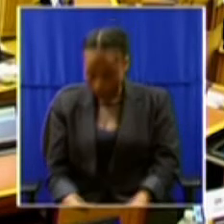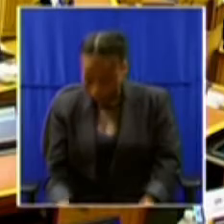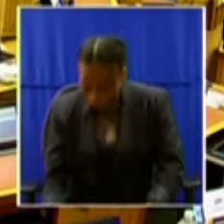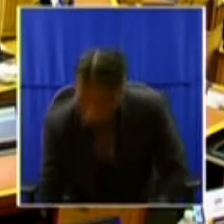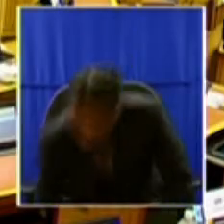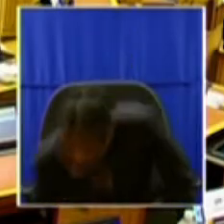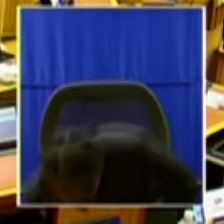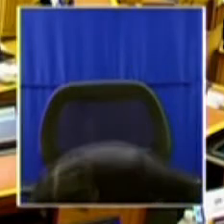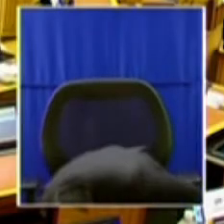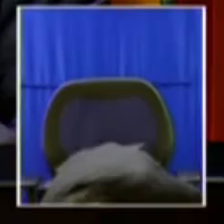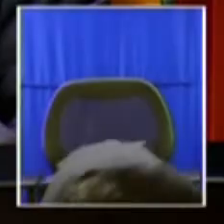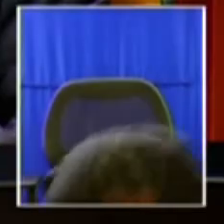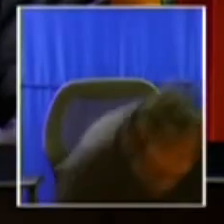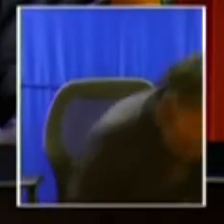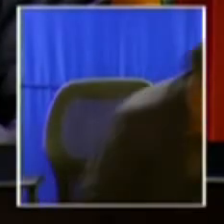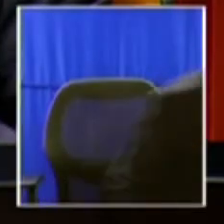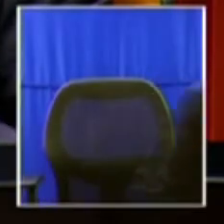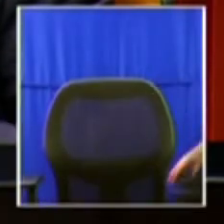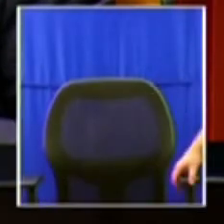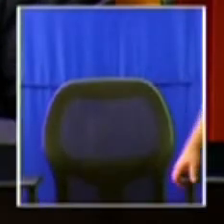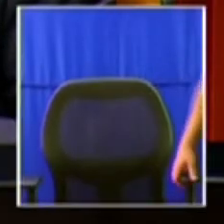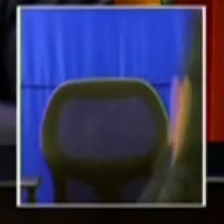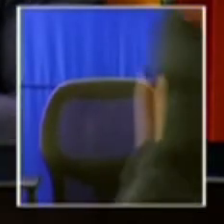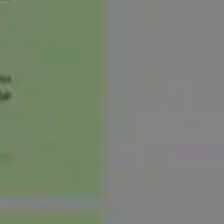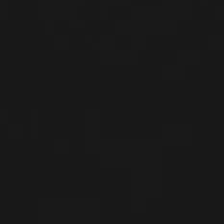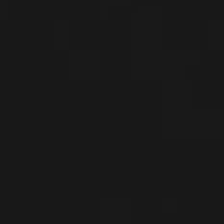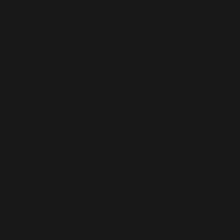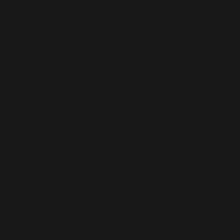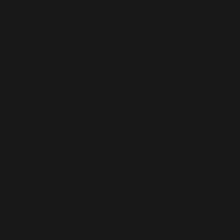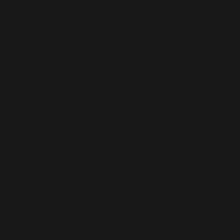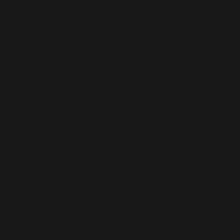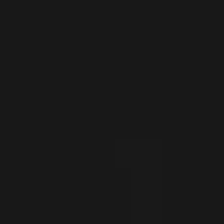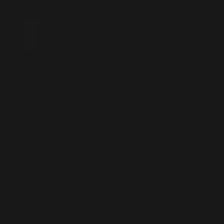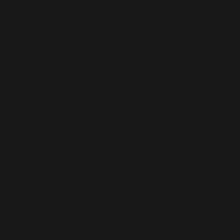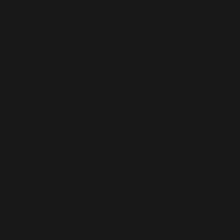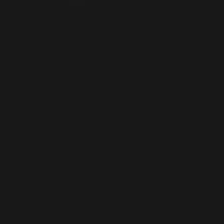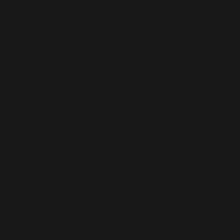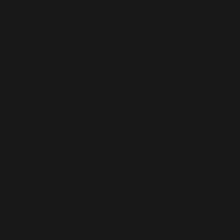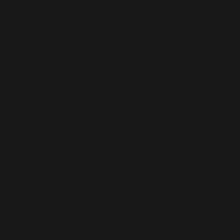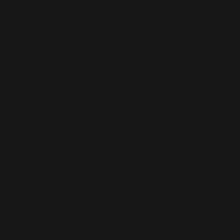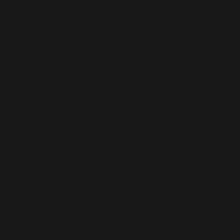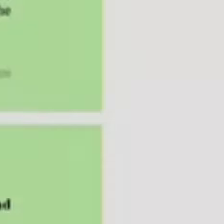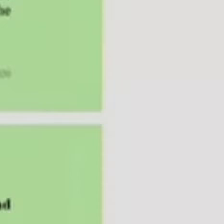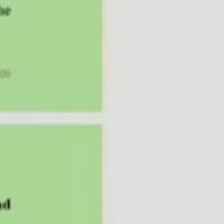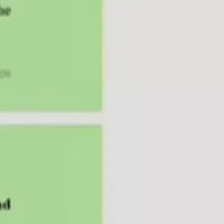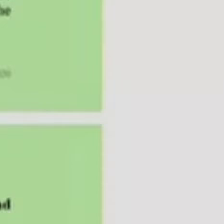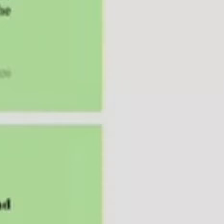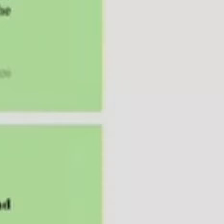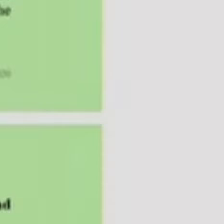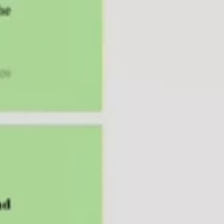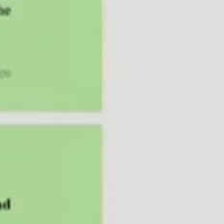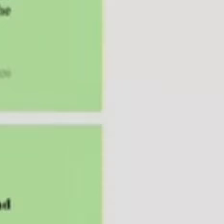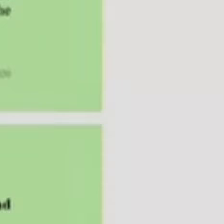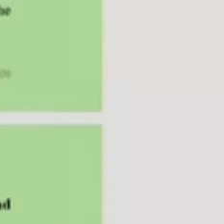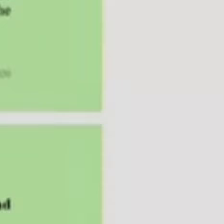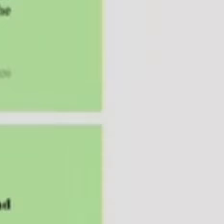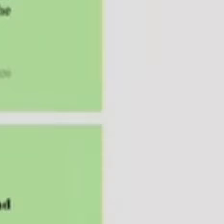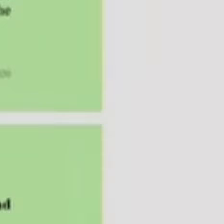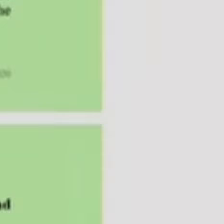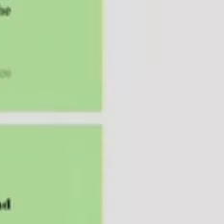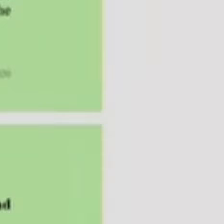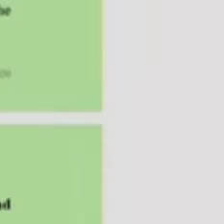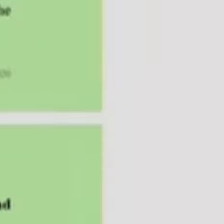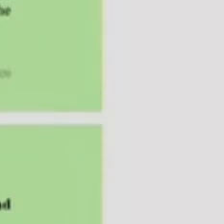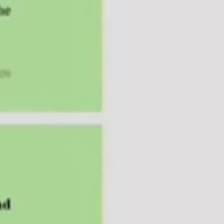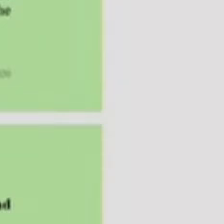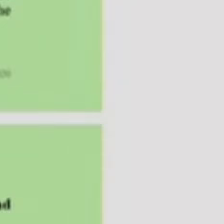Thank you, Honourable Minister. Honourable Members, question number 570 has been asked by the Honourable A.J. Beekes to the Minister of